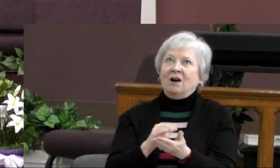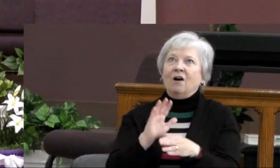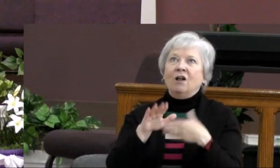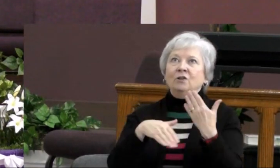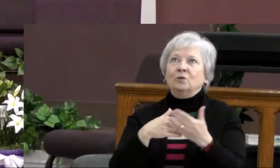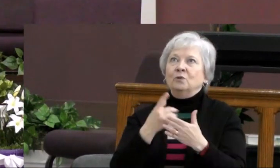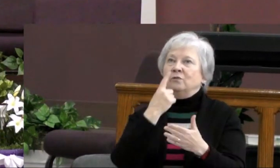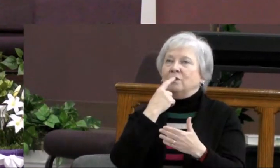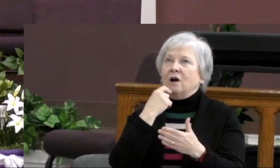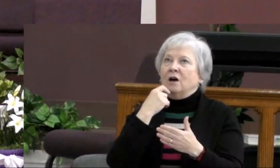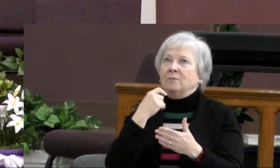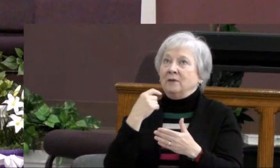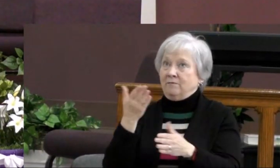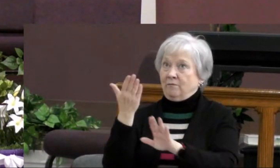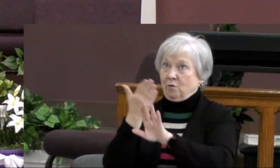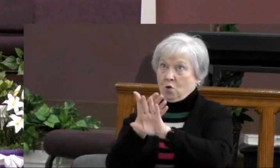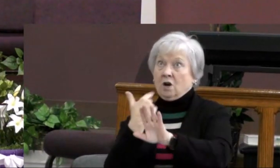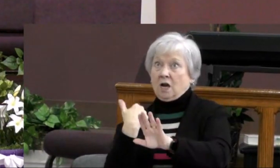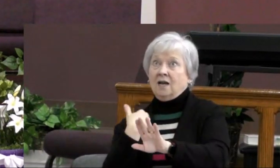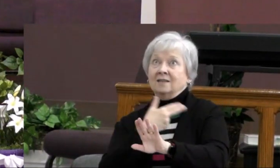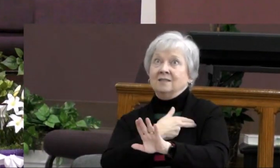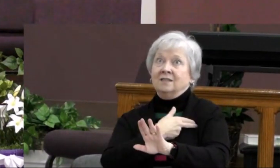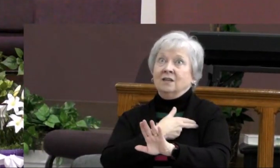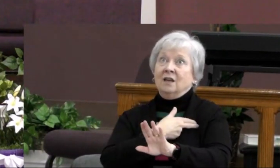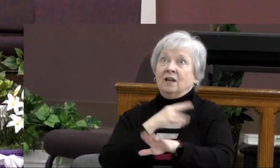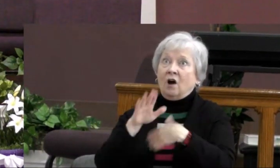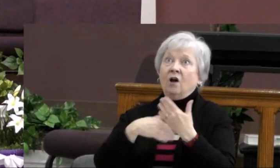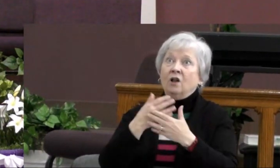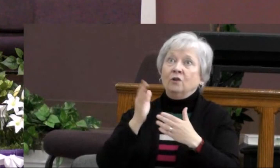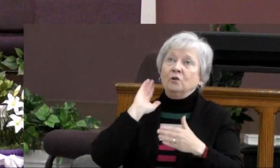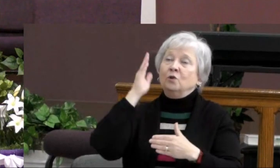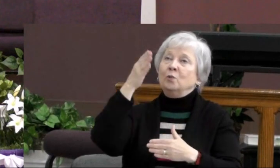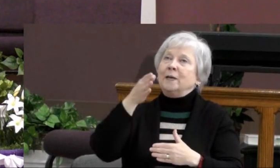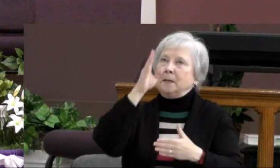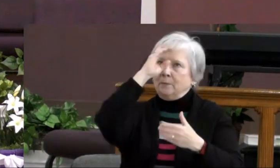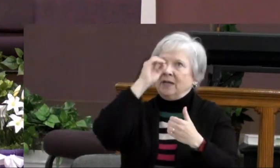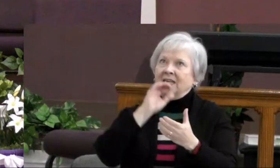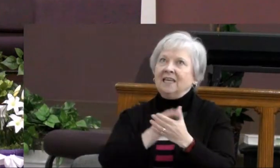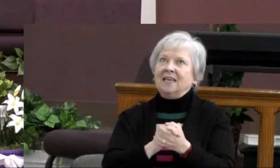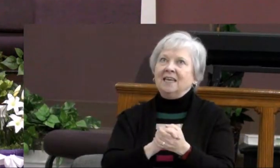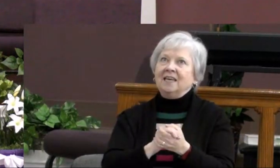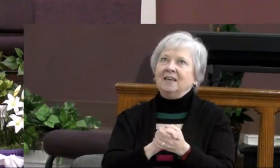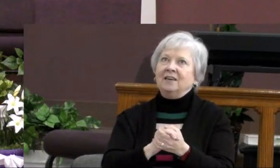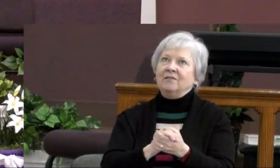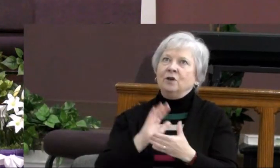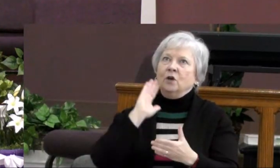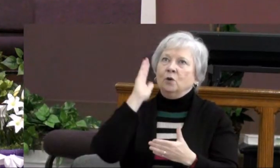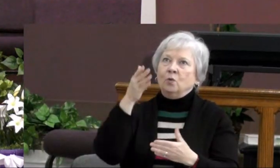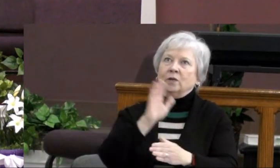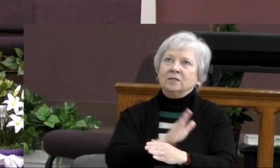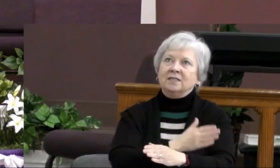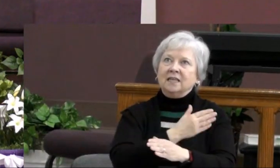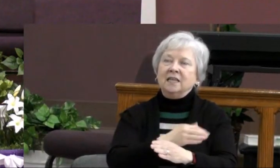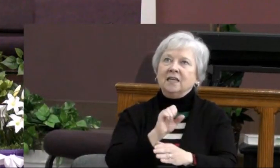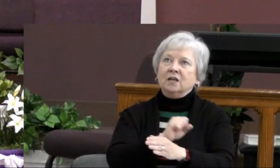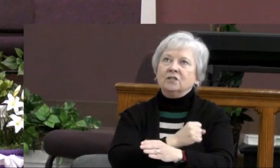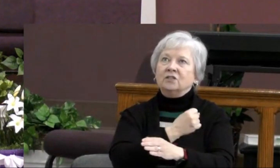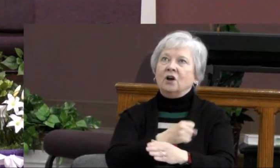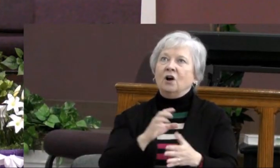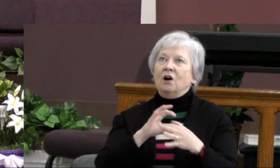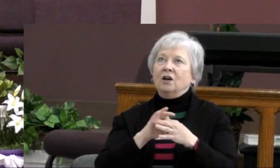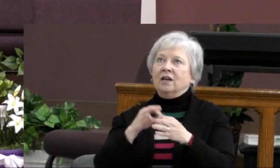And all who've gone before us and all who will believe will sing